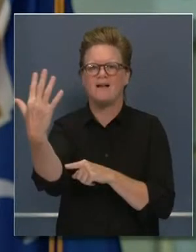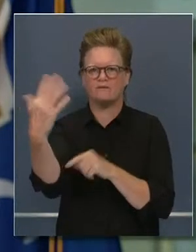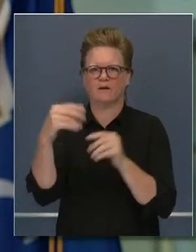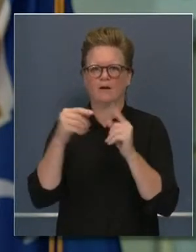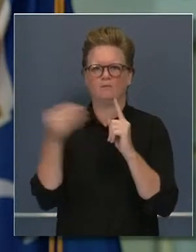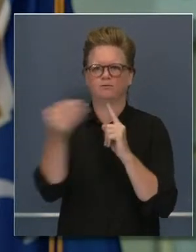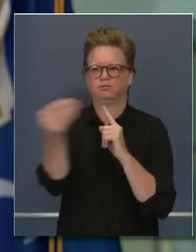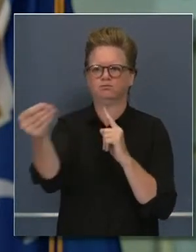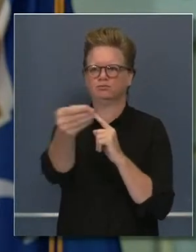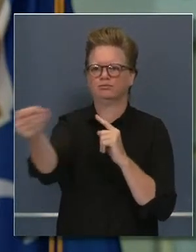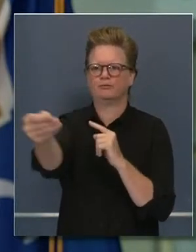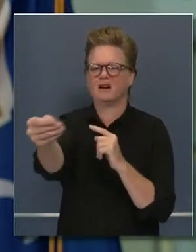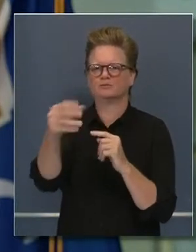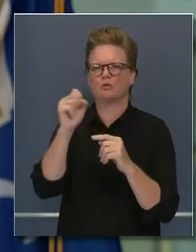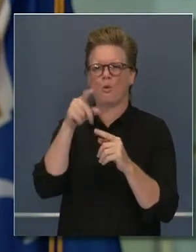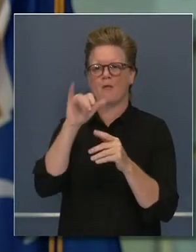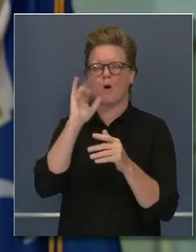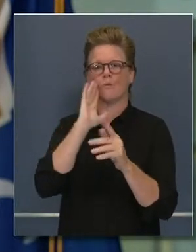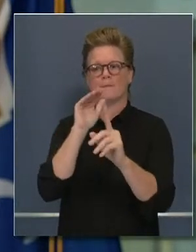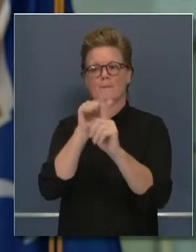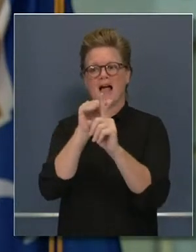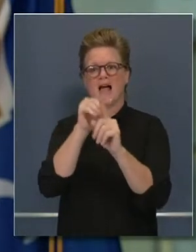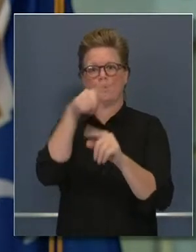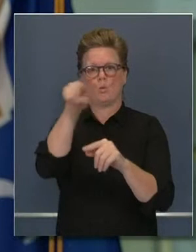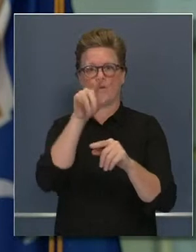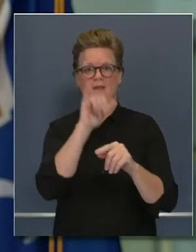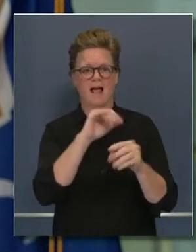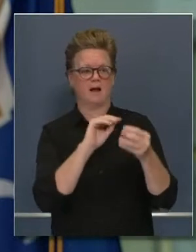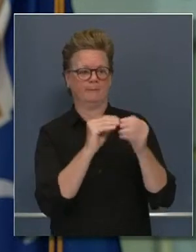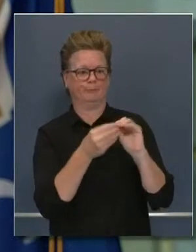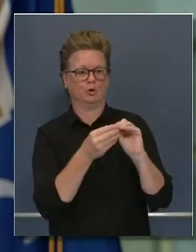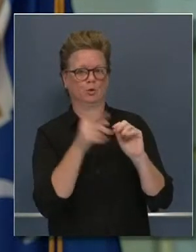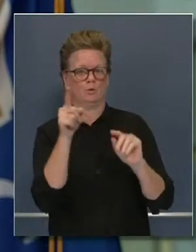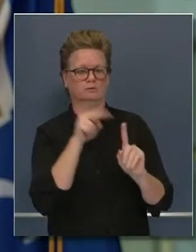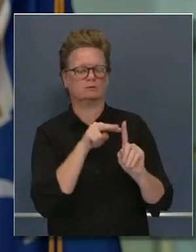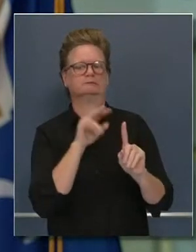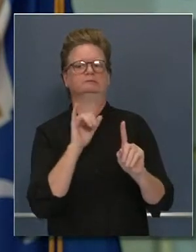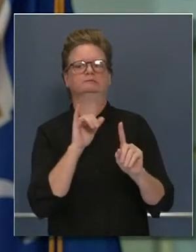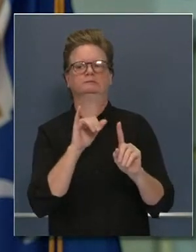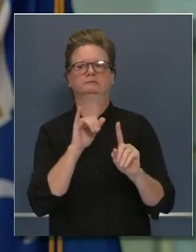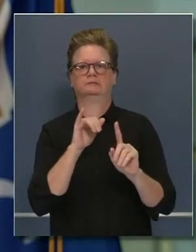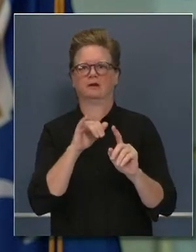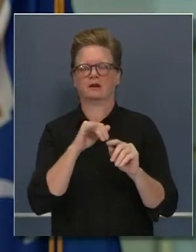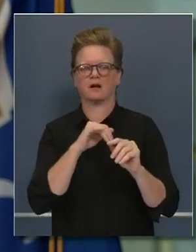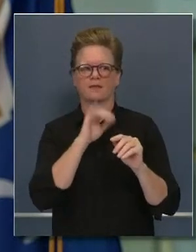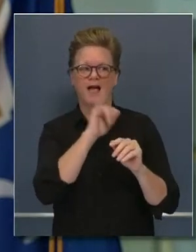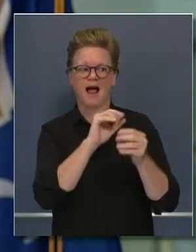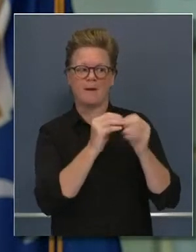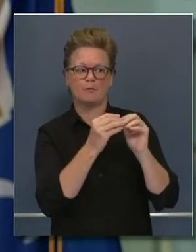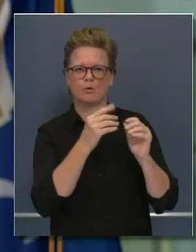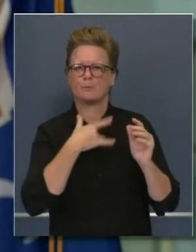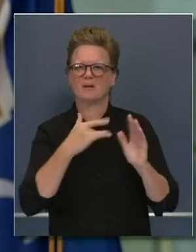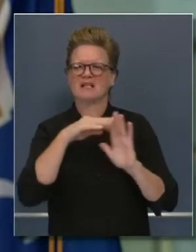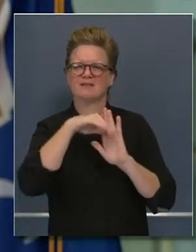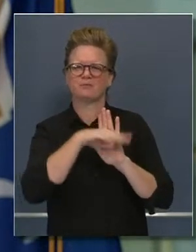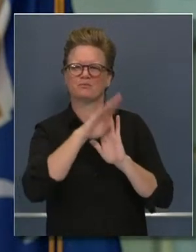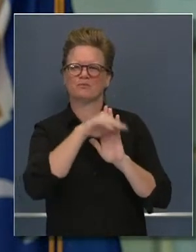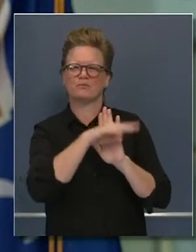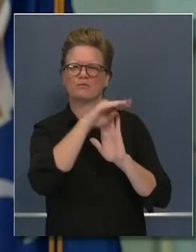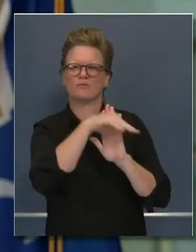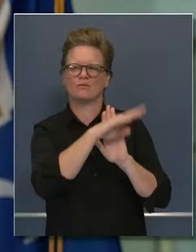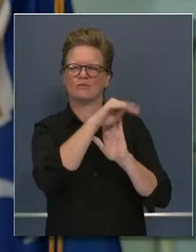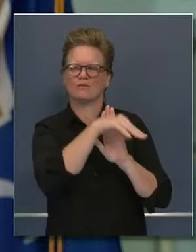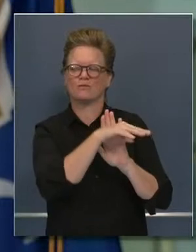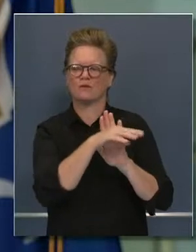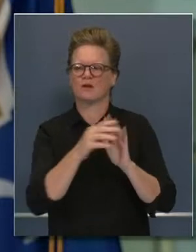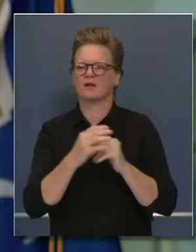you that the R0 has for a while bounced around a bit, and we'll continue to watch it very closely. And even though it's